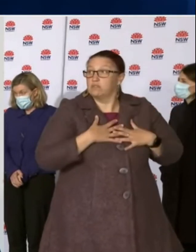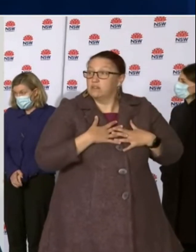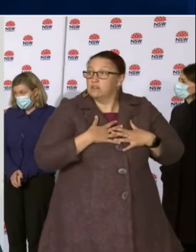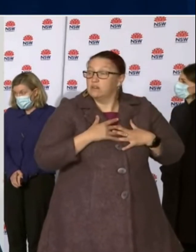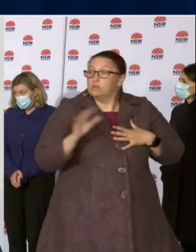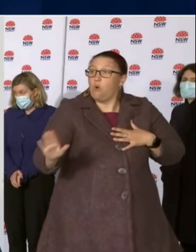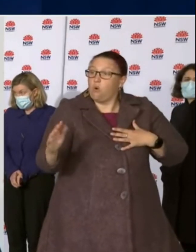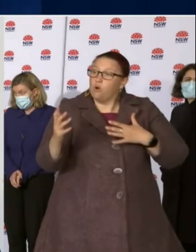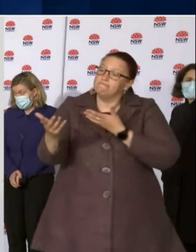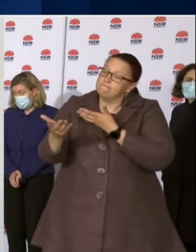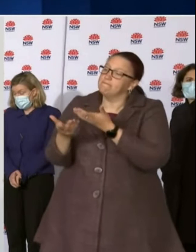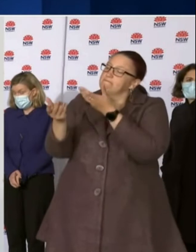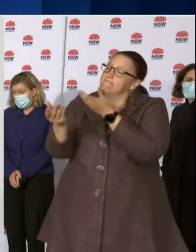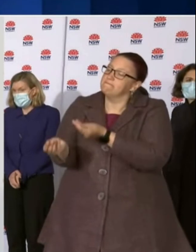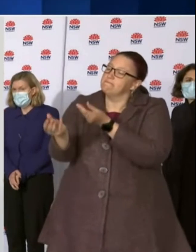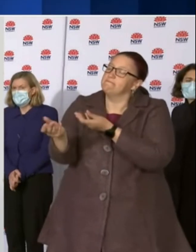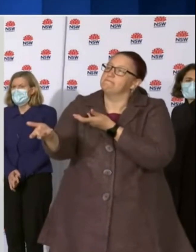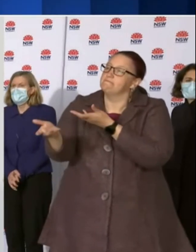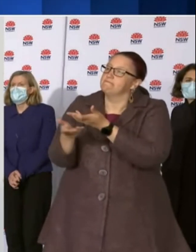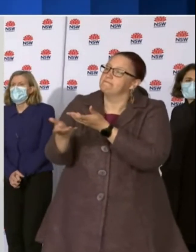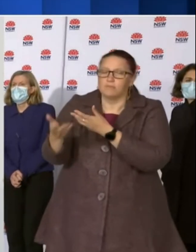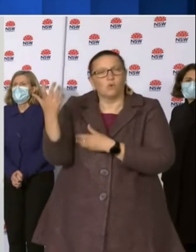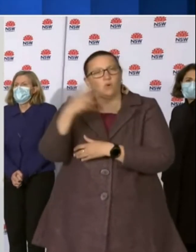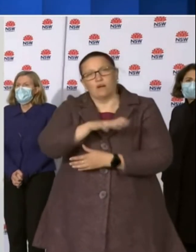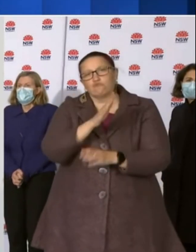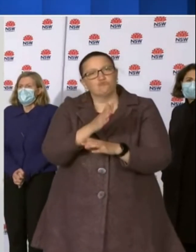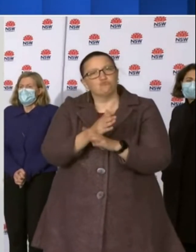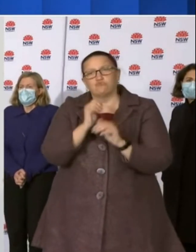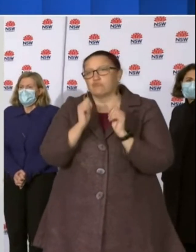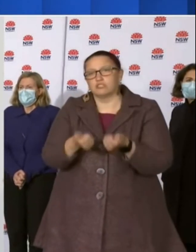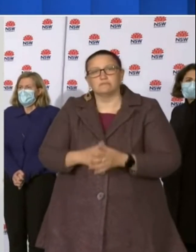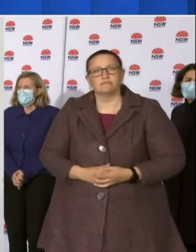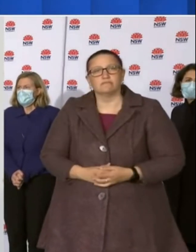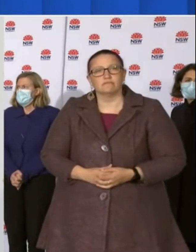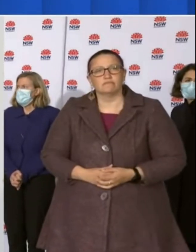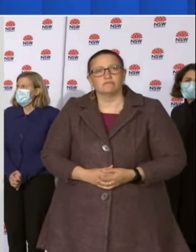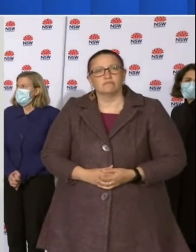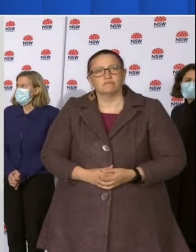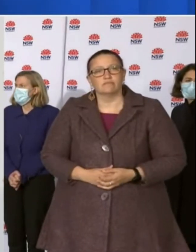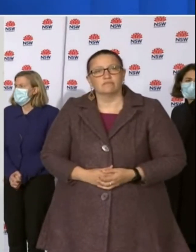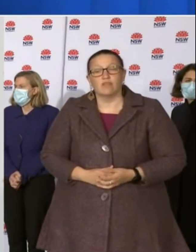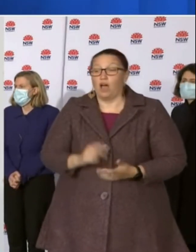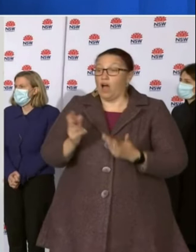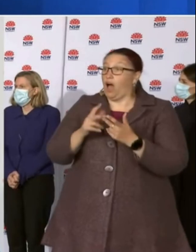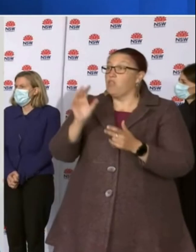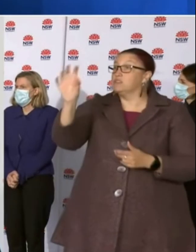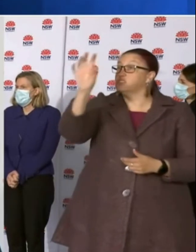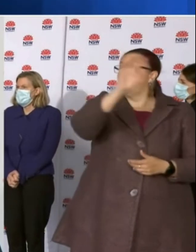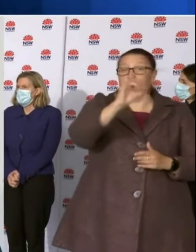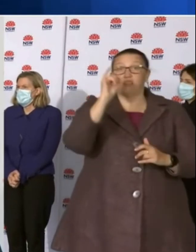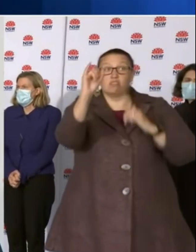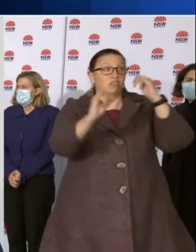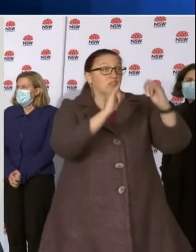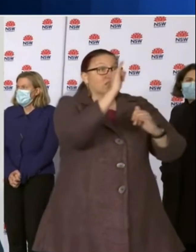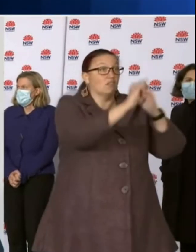say again, during the entire time of this pandemic, I have certainly never been critical of any other state or territory. I